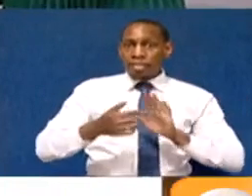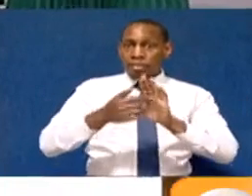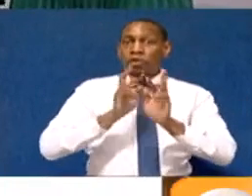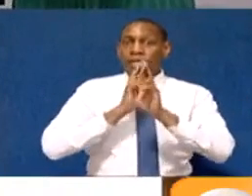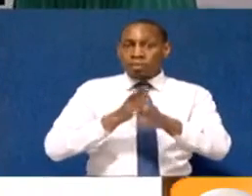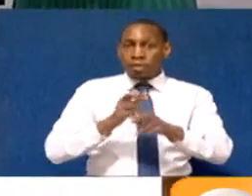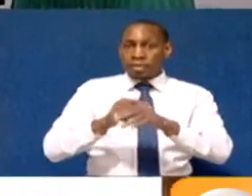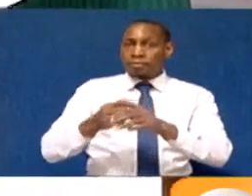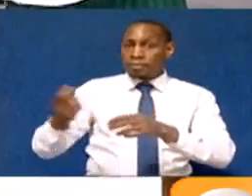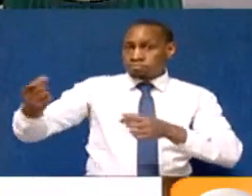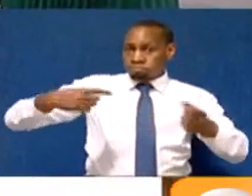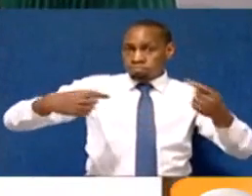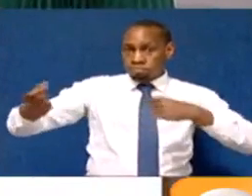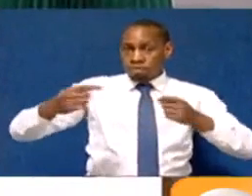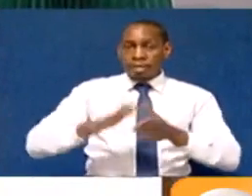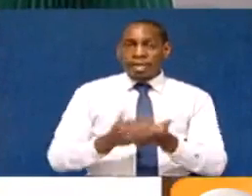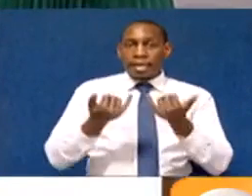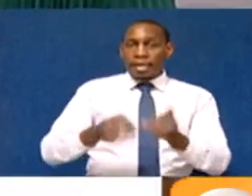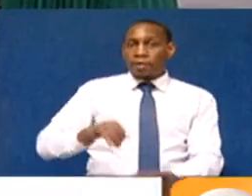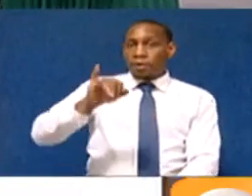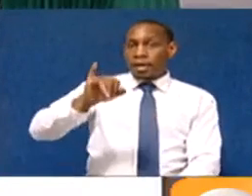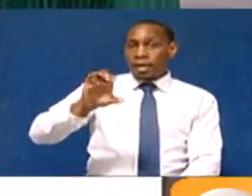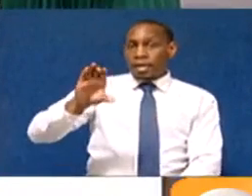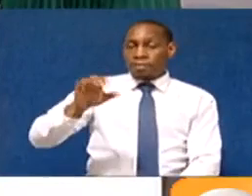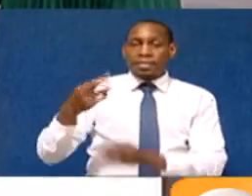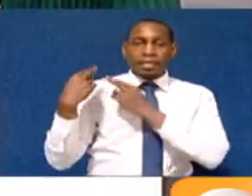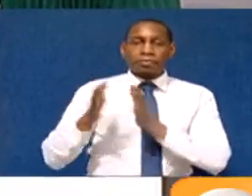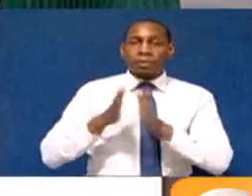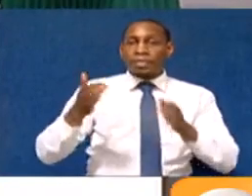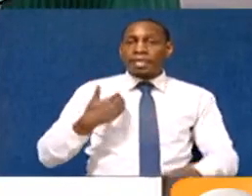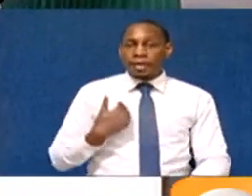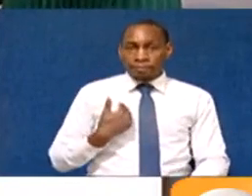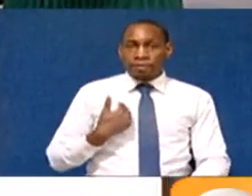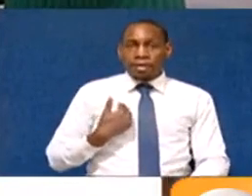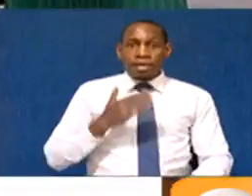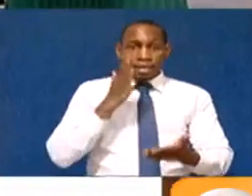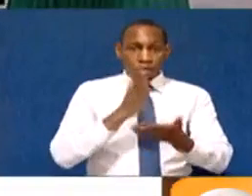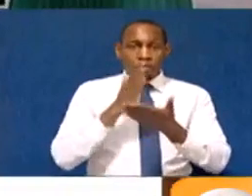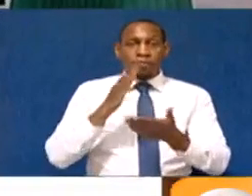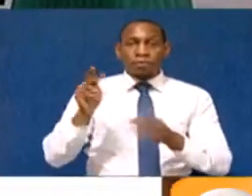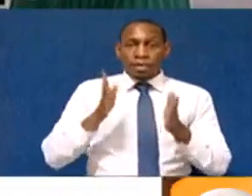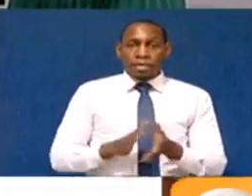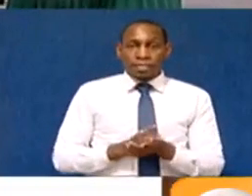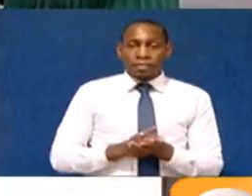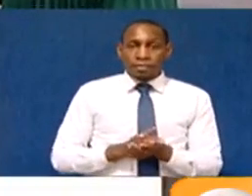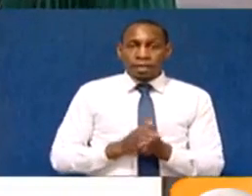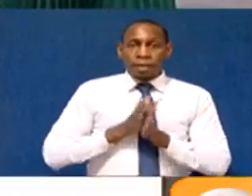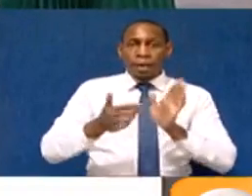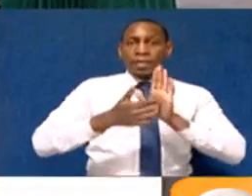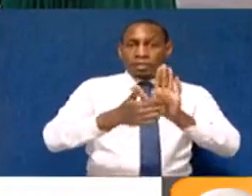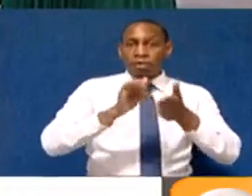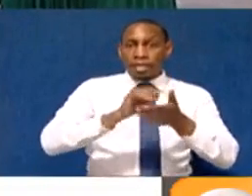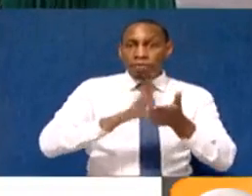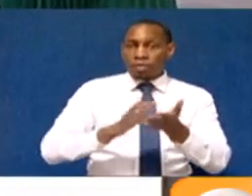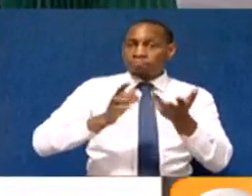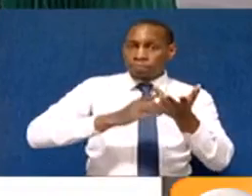the results as they stream in, then the IEBC has the big task of assuring Kenyans who've been used to this public display that